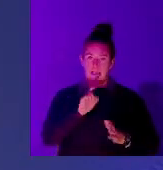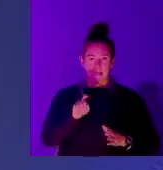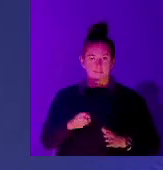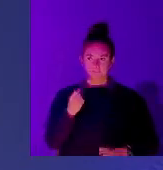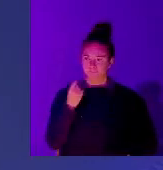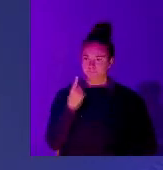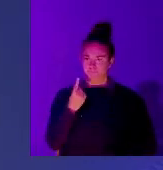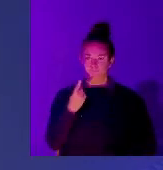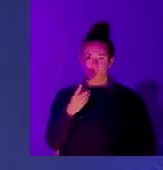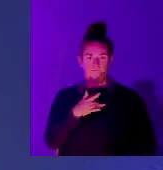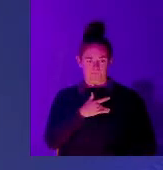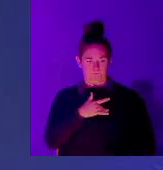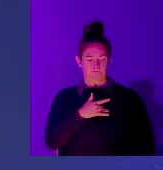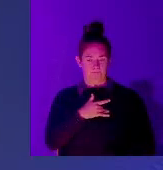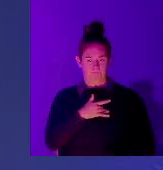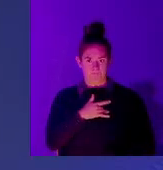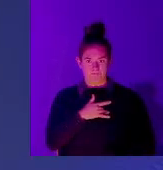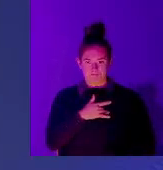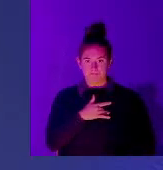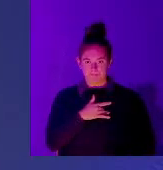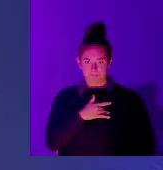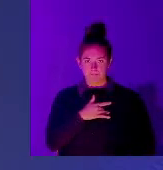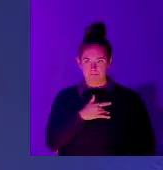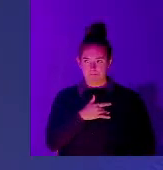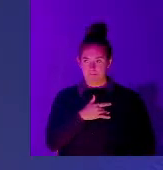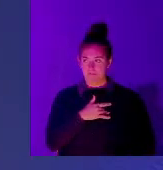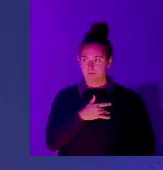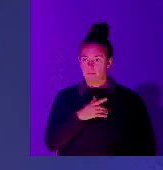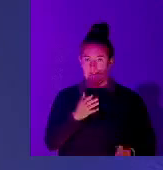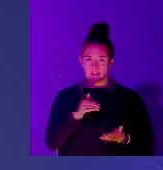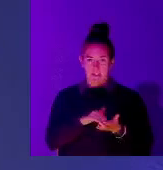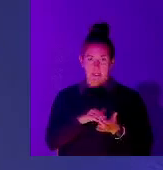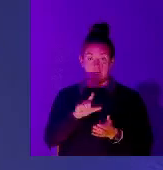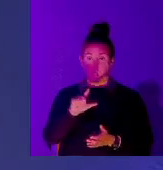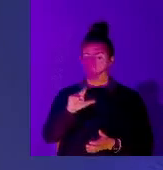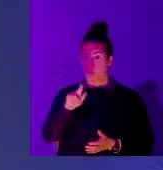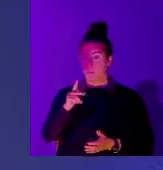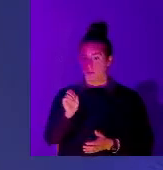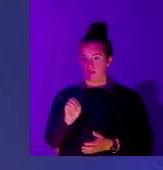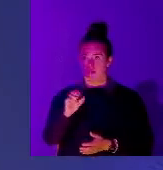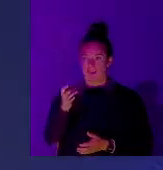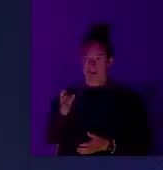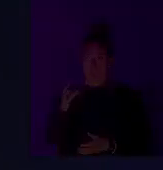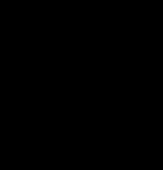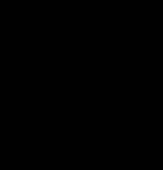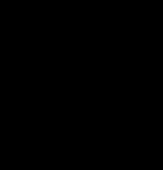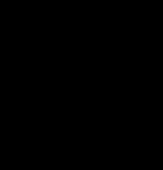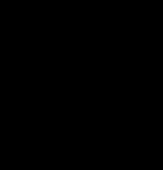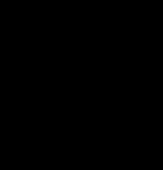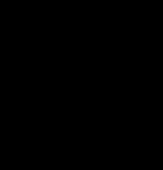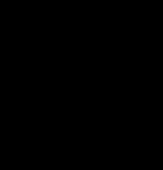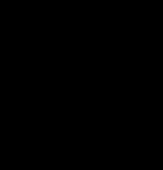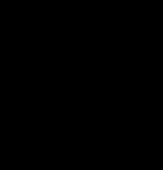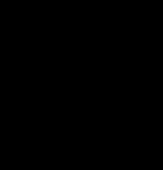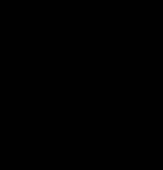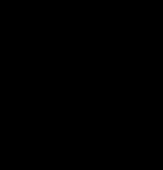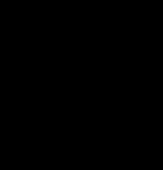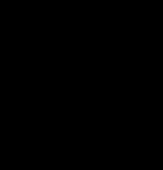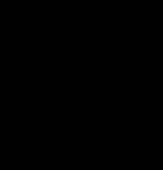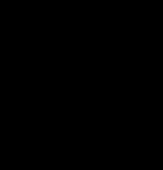Again, that certain ruler in Luke 18, 18, saying, good master, what shall I do to inherit eternal